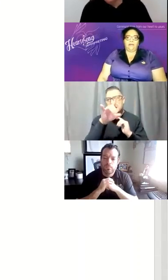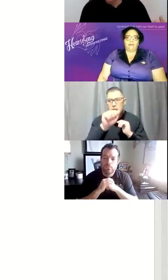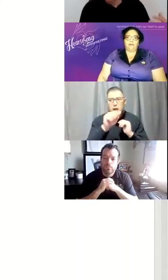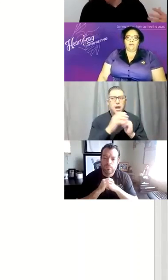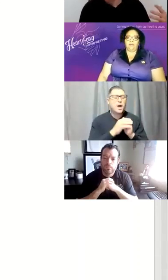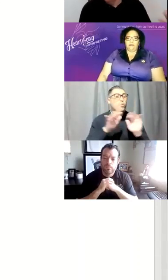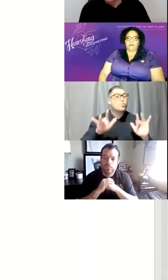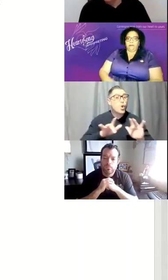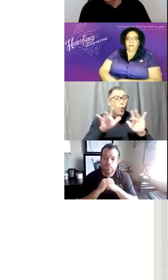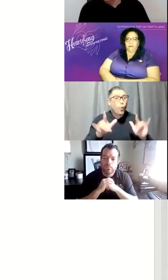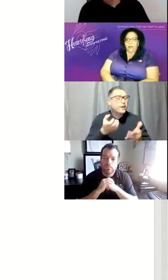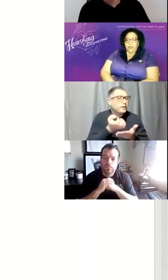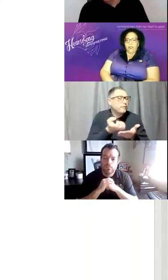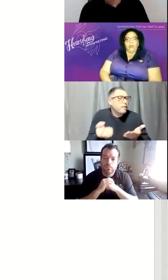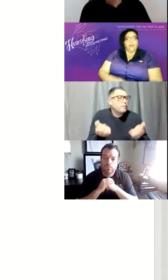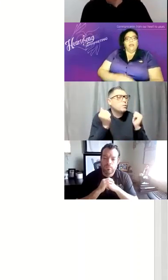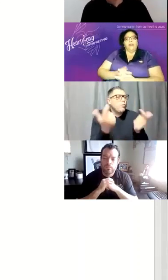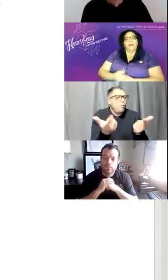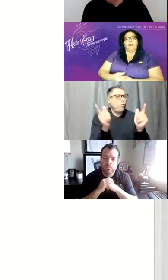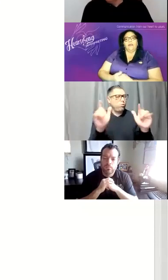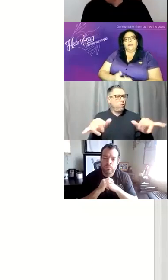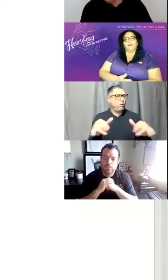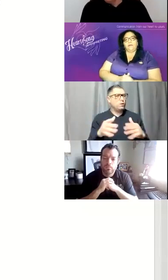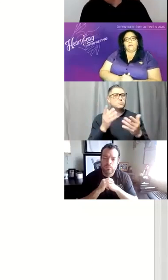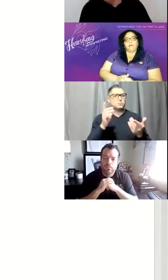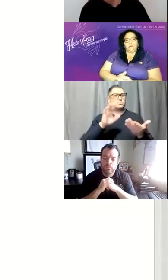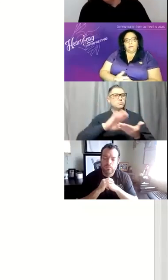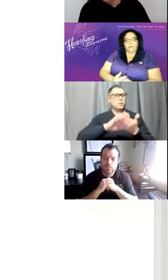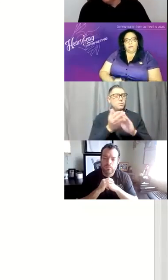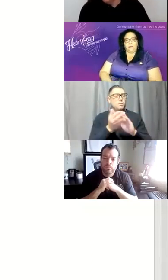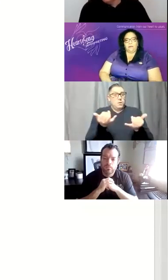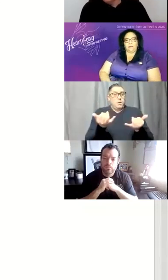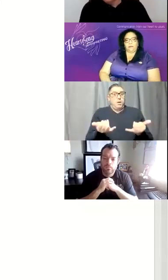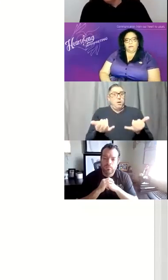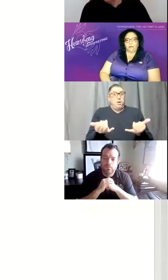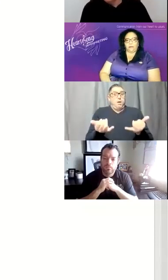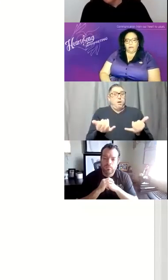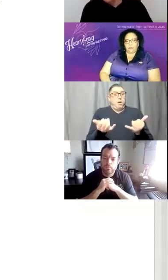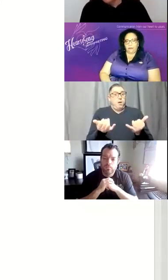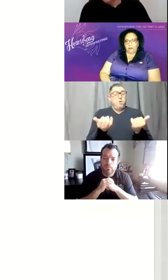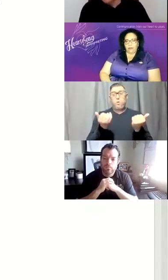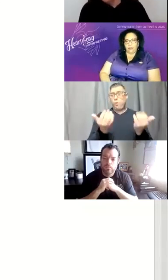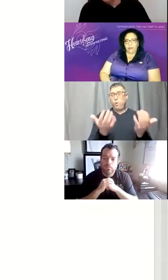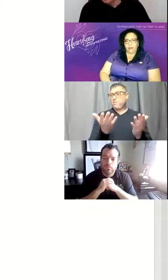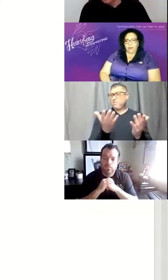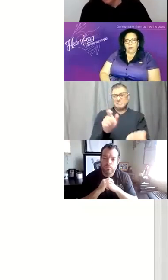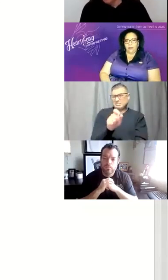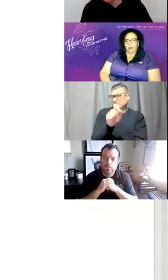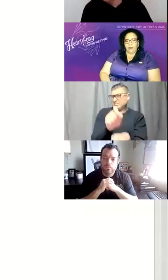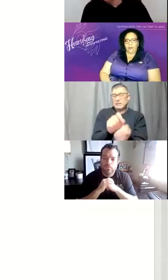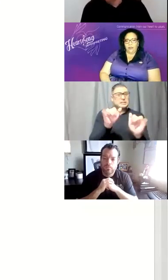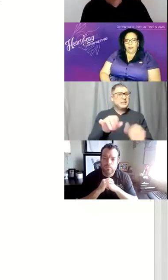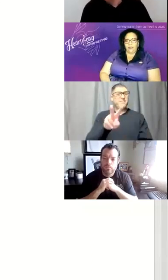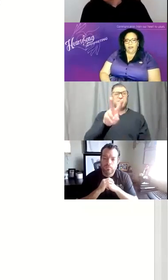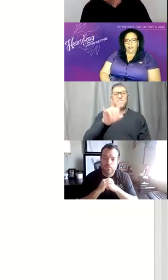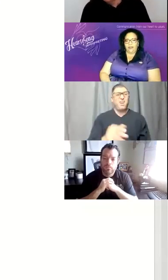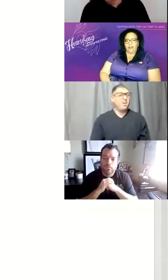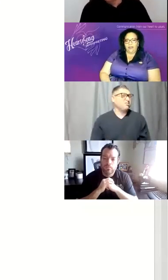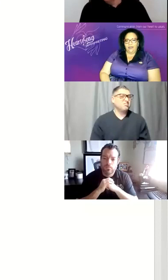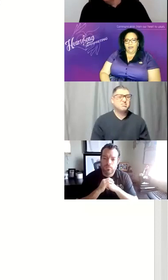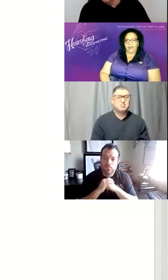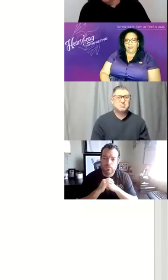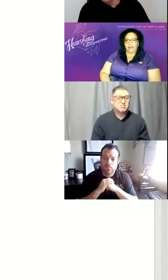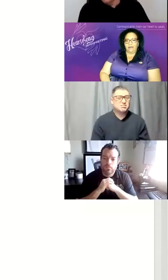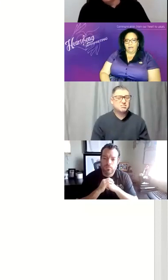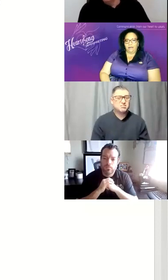recording devices, all that sort of things, to being able to offer these exact same things virtually. We just coincidentally